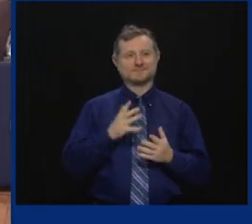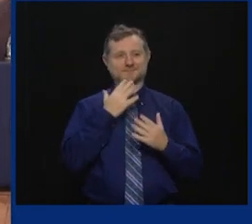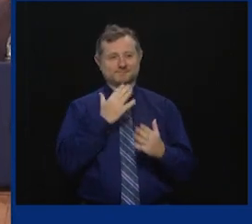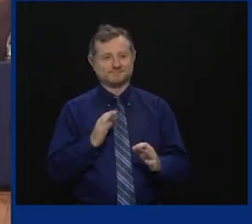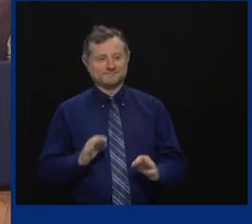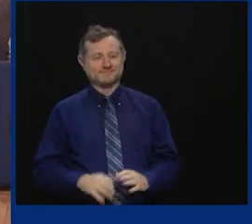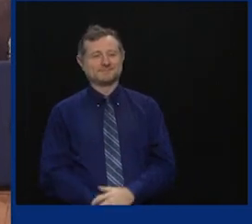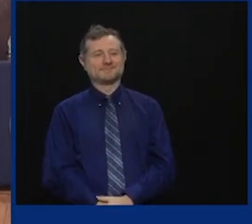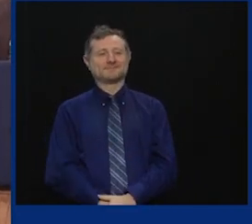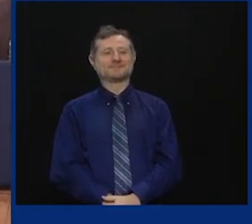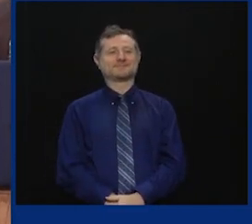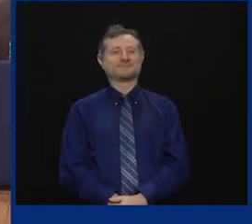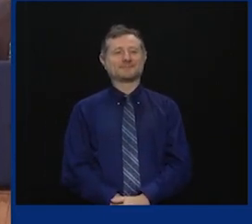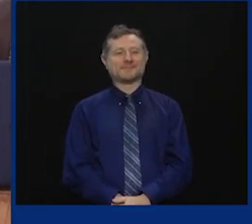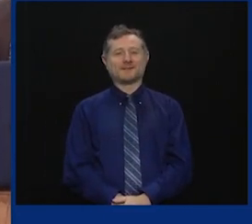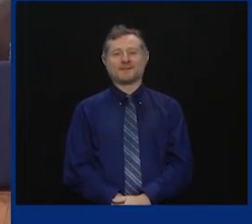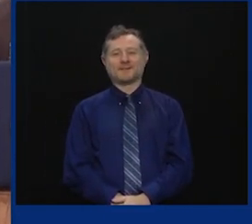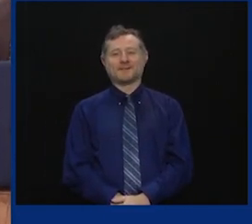Favoritism there?